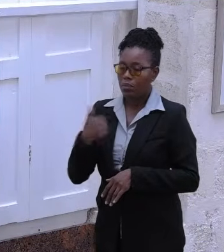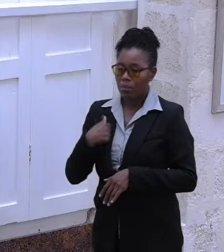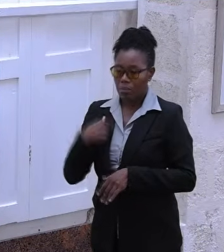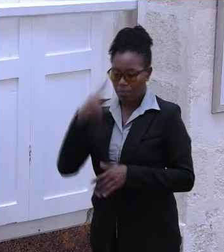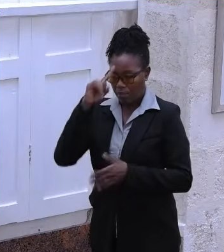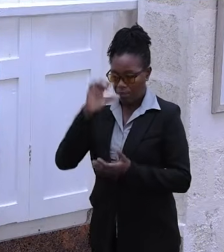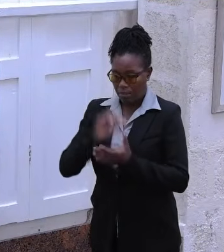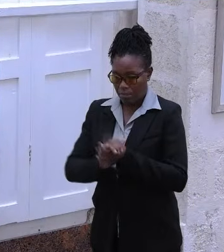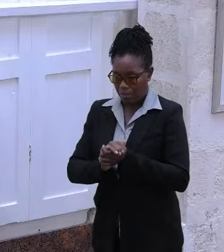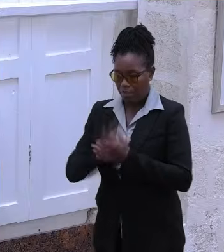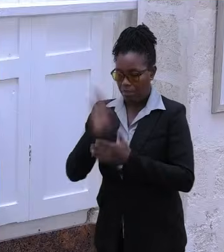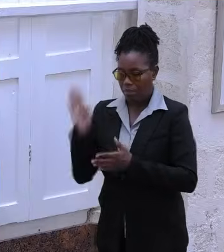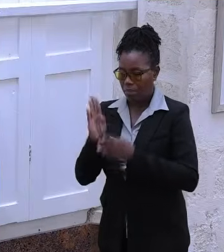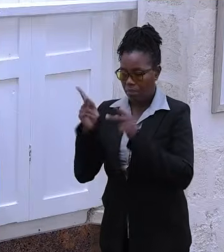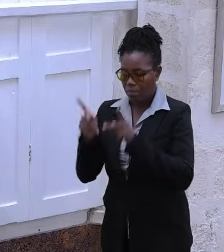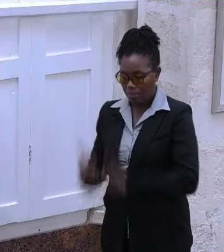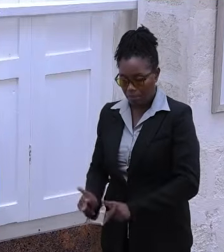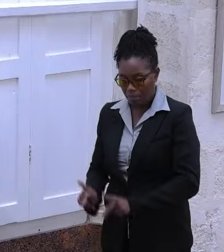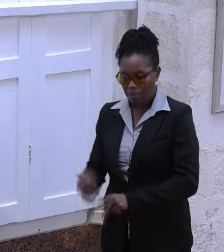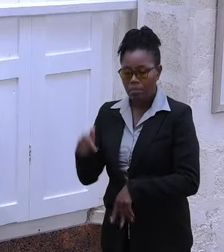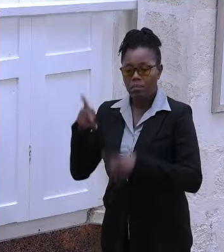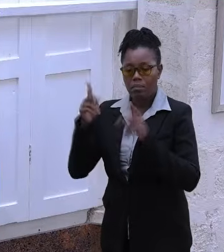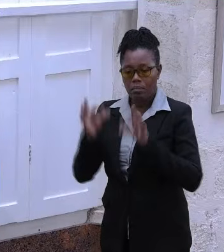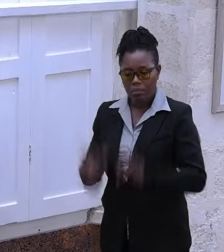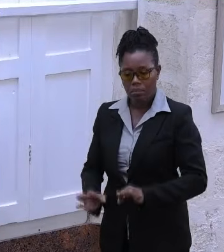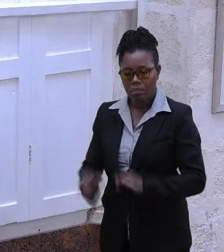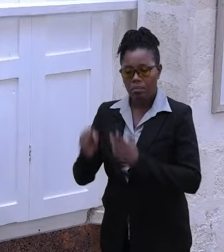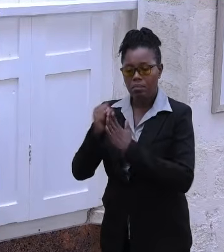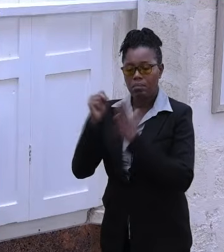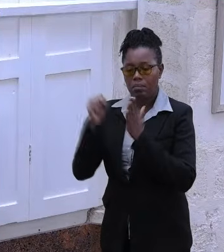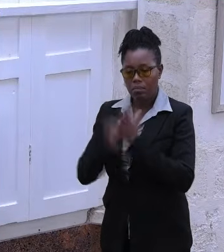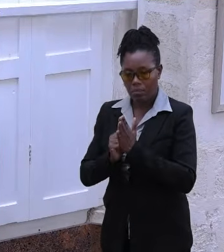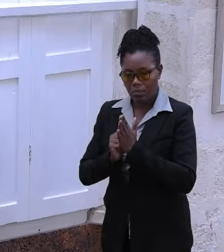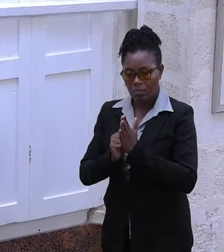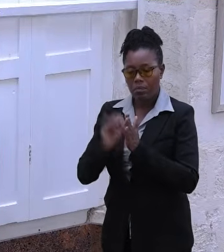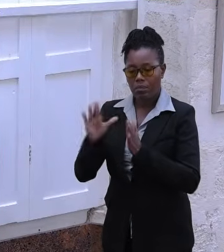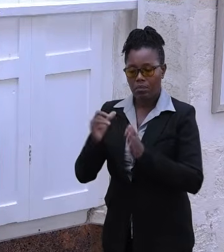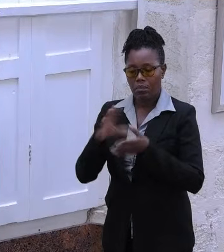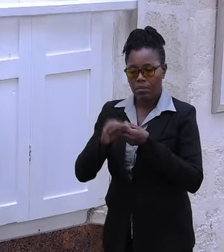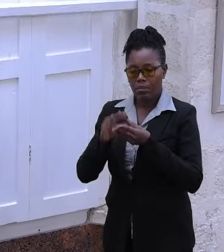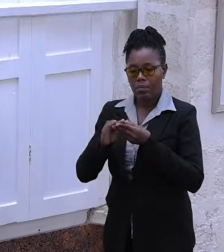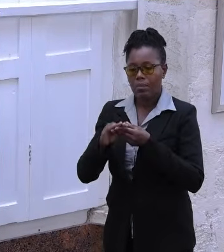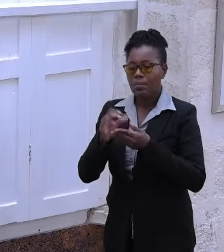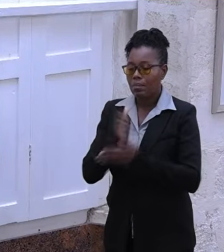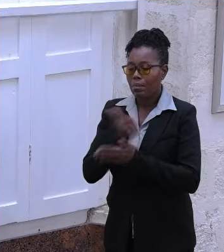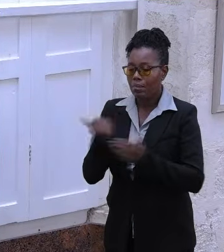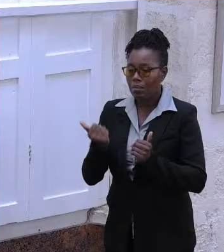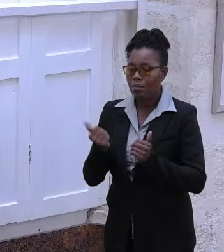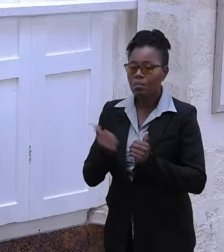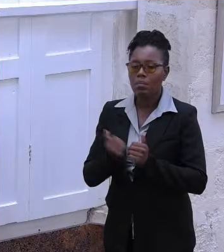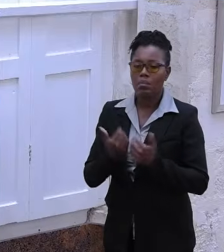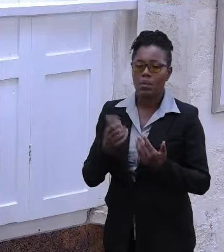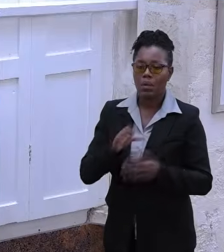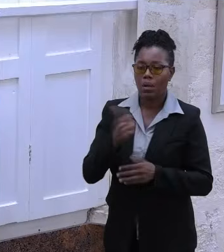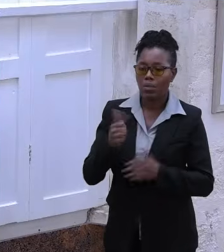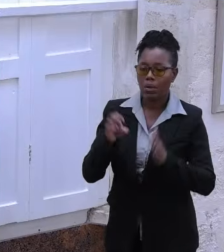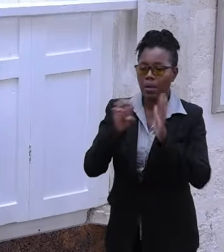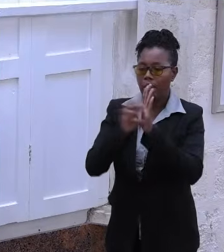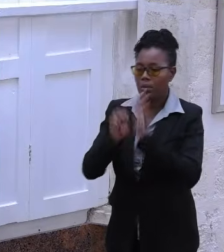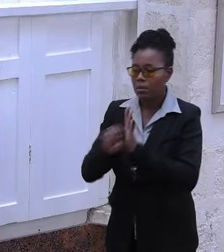must set its own standards. And whilst I acknowledge that we look at benchmarks and those other kinds of